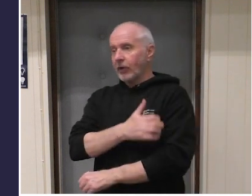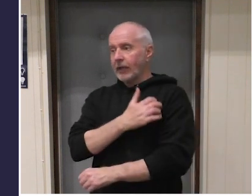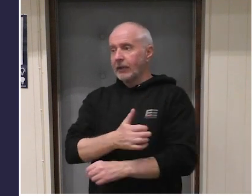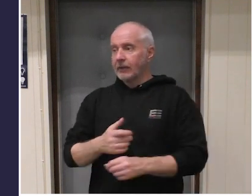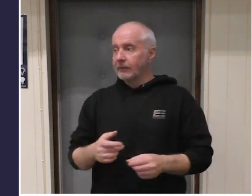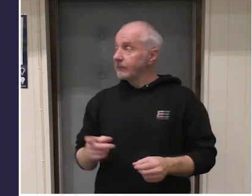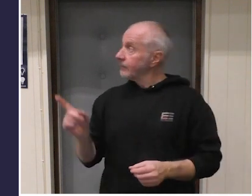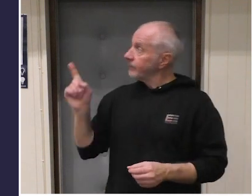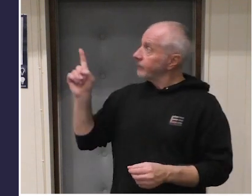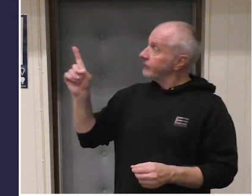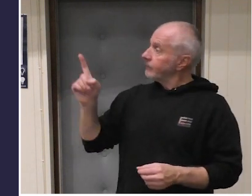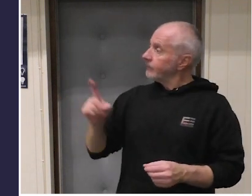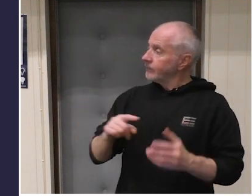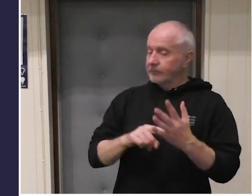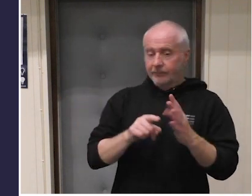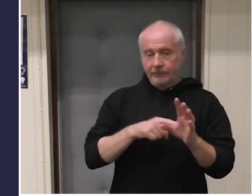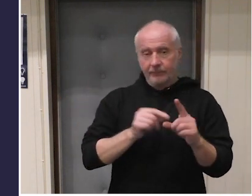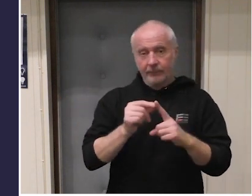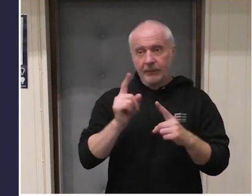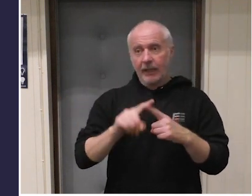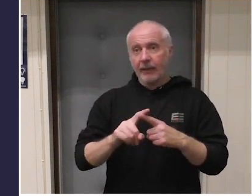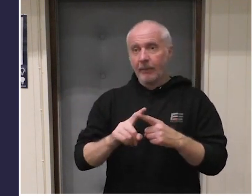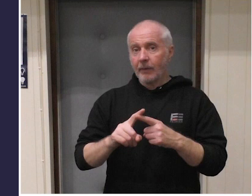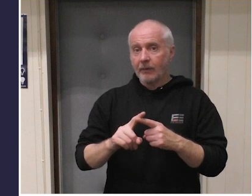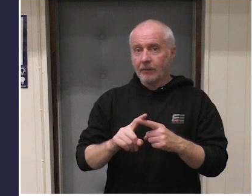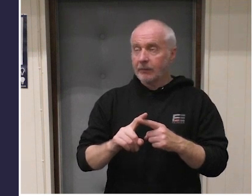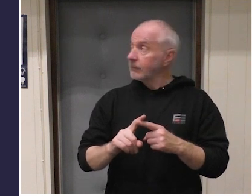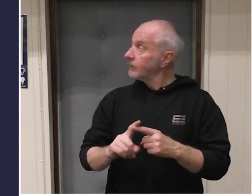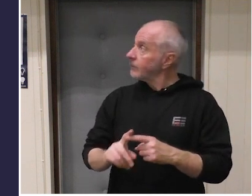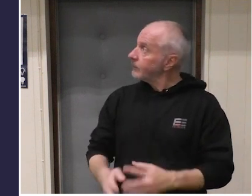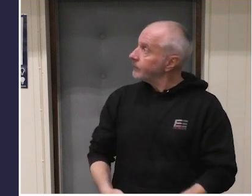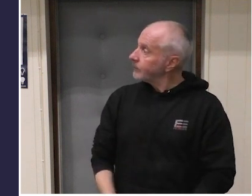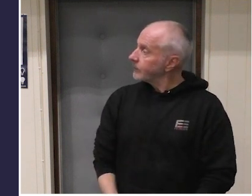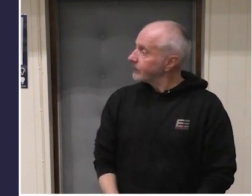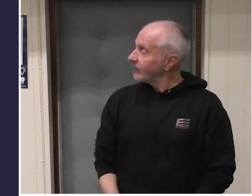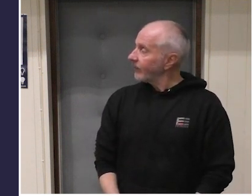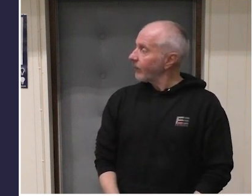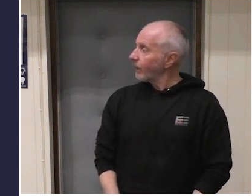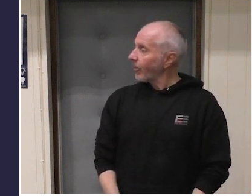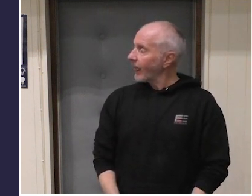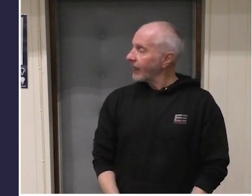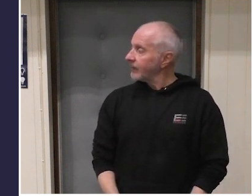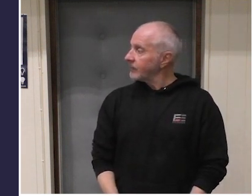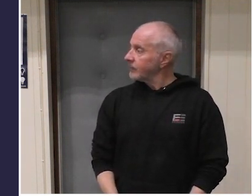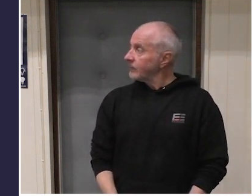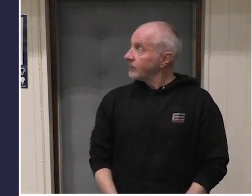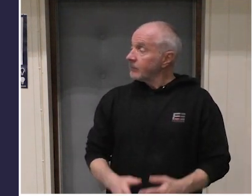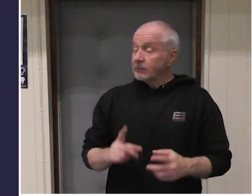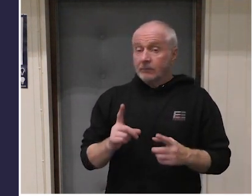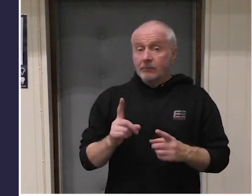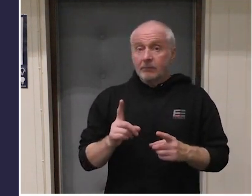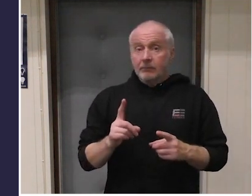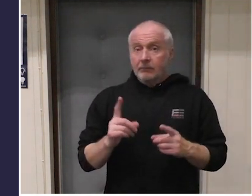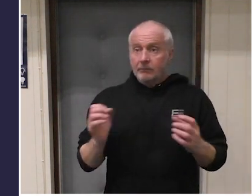type or the mutation, green mutation. So this is very powerful